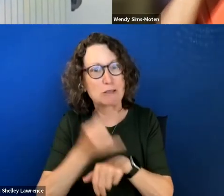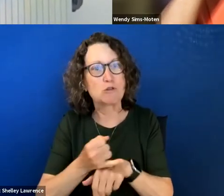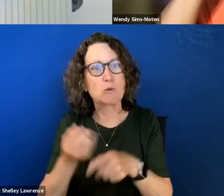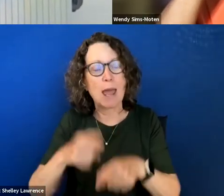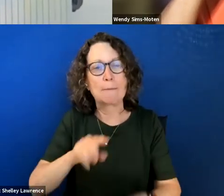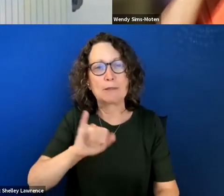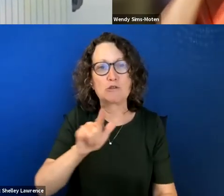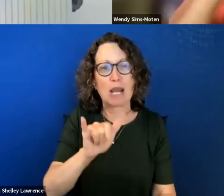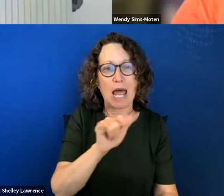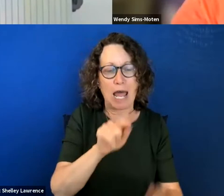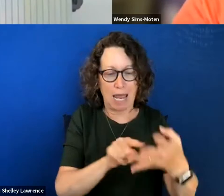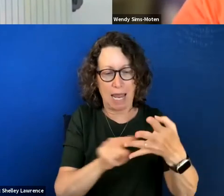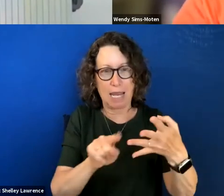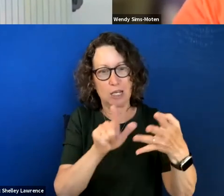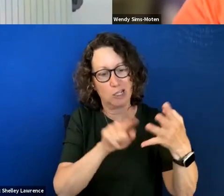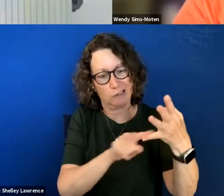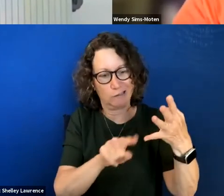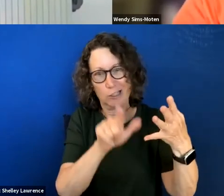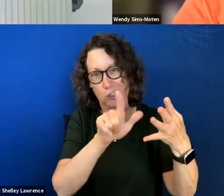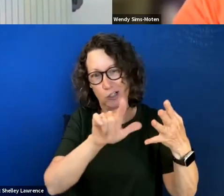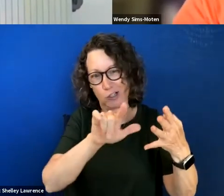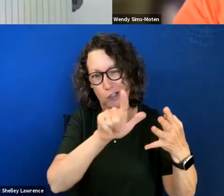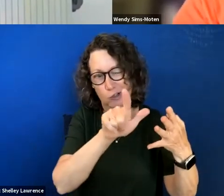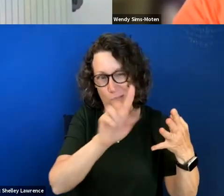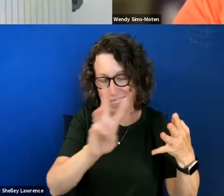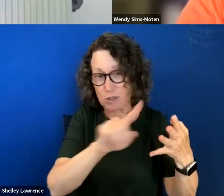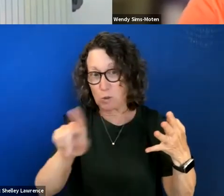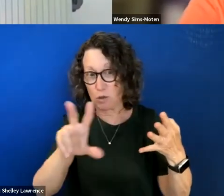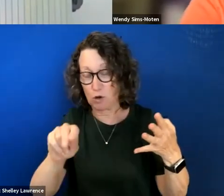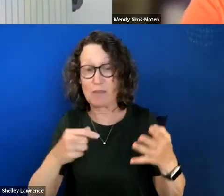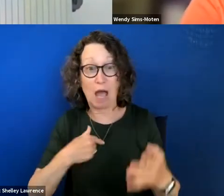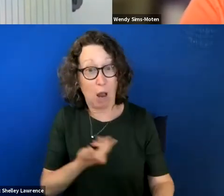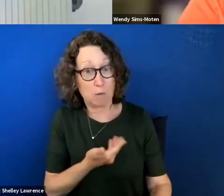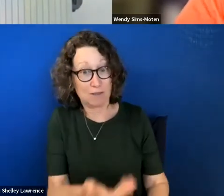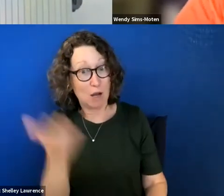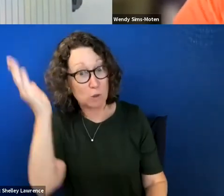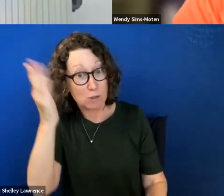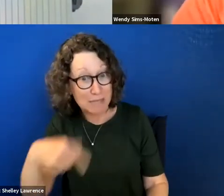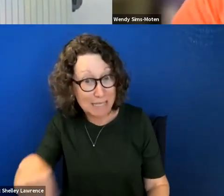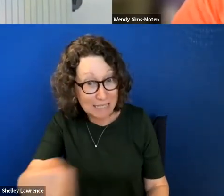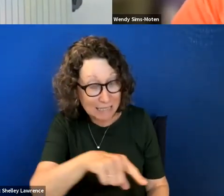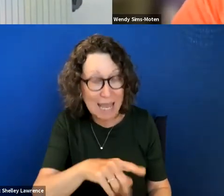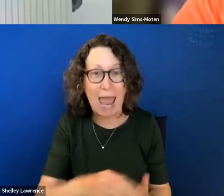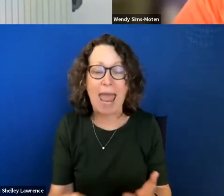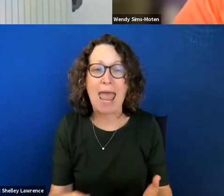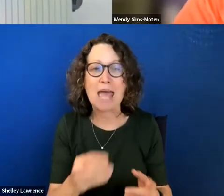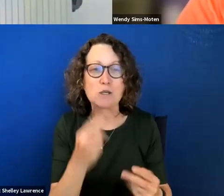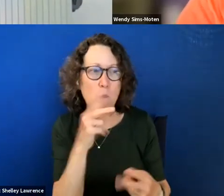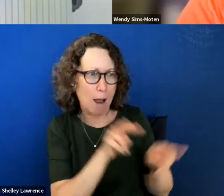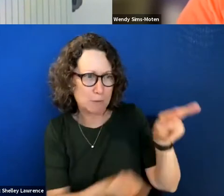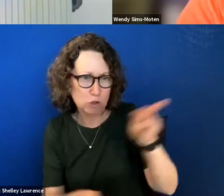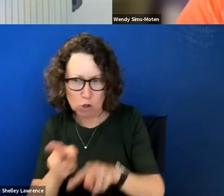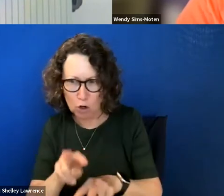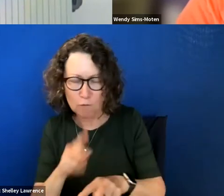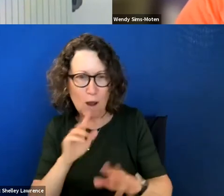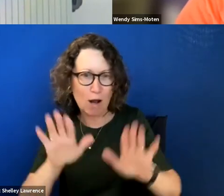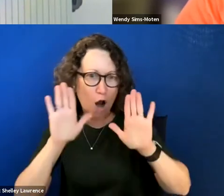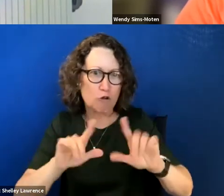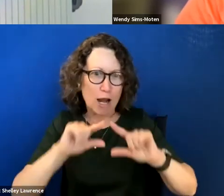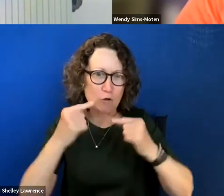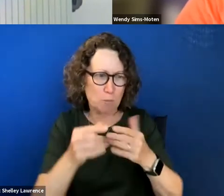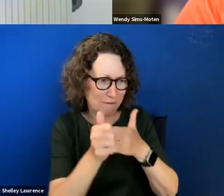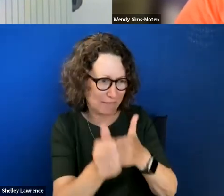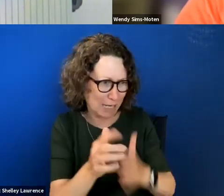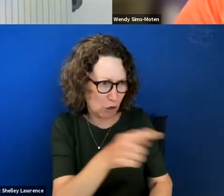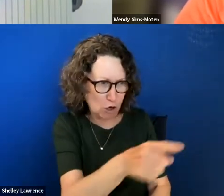July 26th to the 30th. I was lucky enough to be invited to speak to the leaders and moreover to observe what a great group of leaders